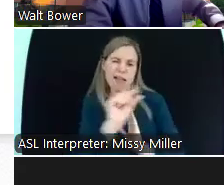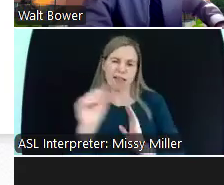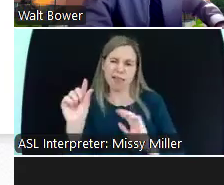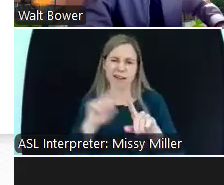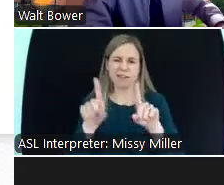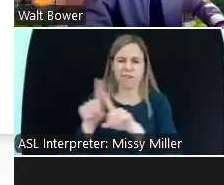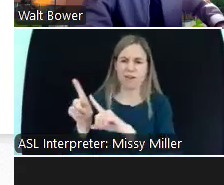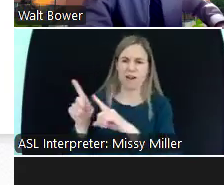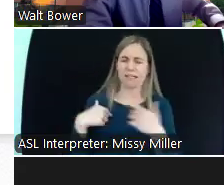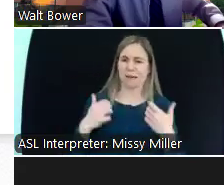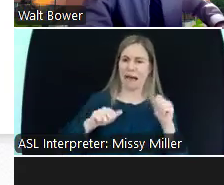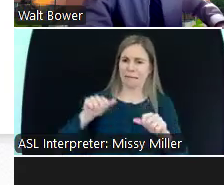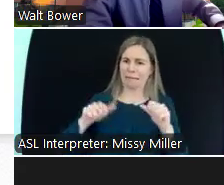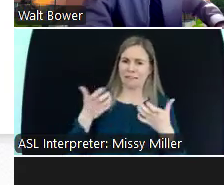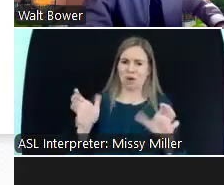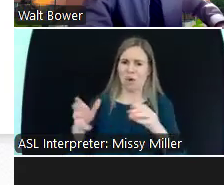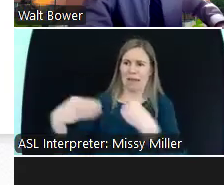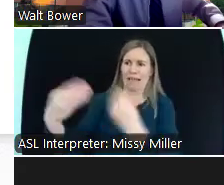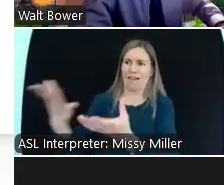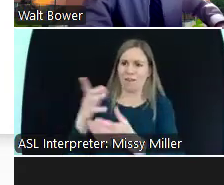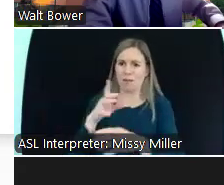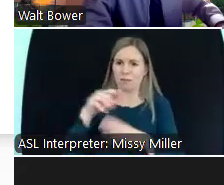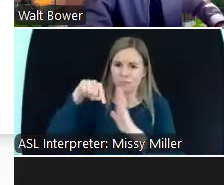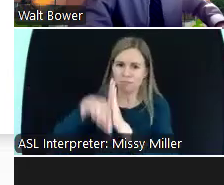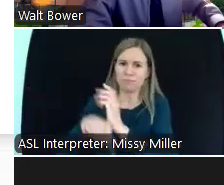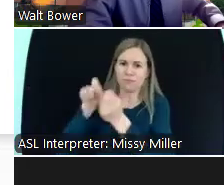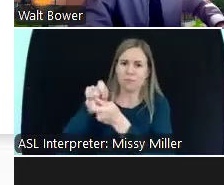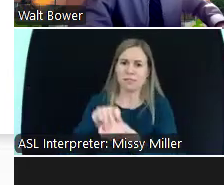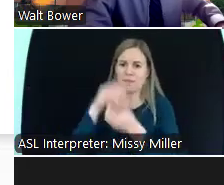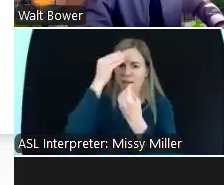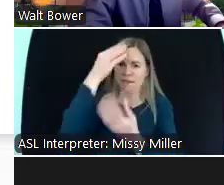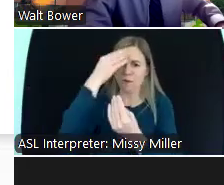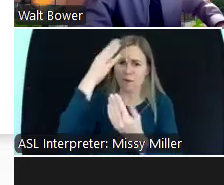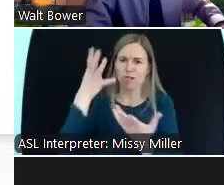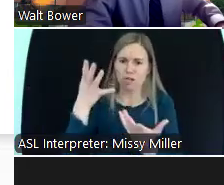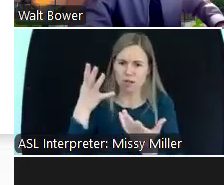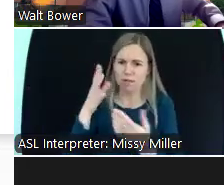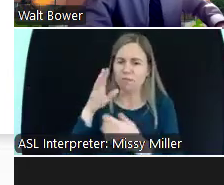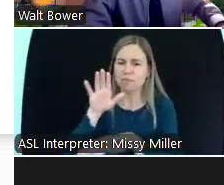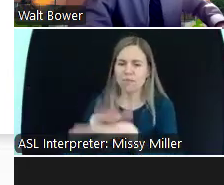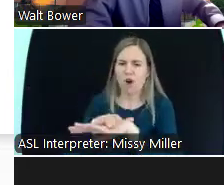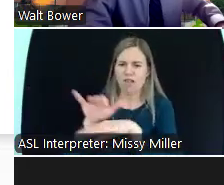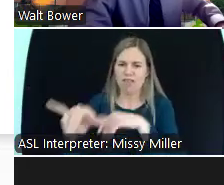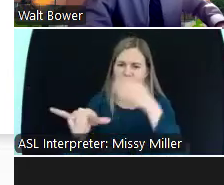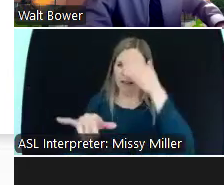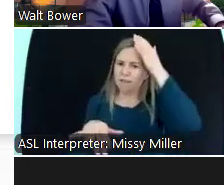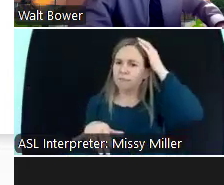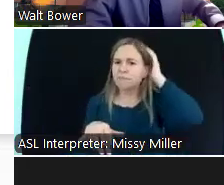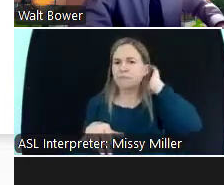I'm hesitant to give you any concrete information on that. So I would rather